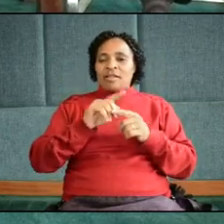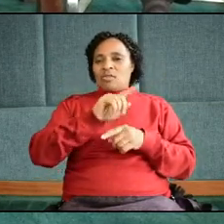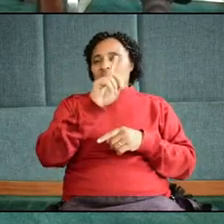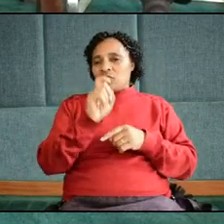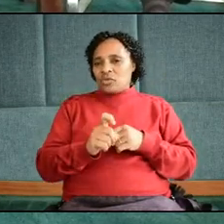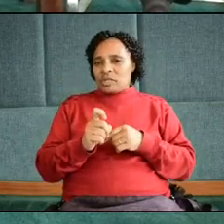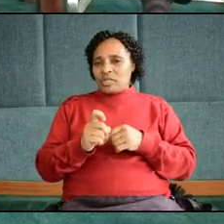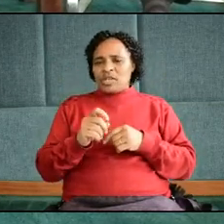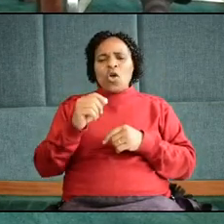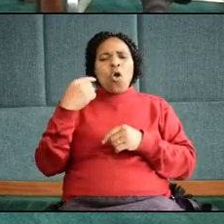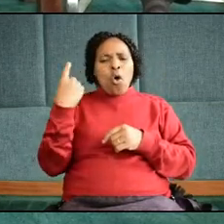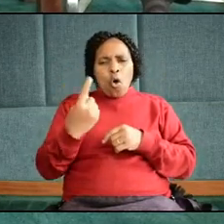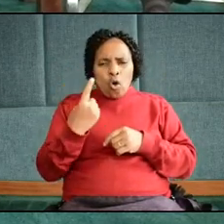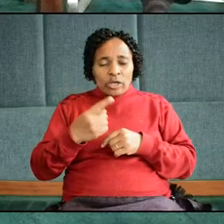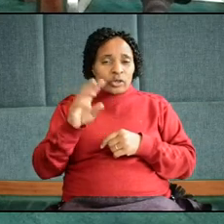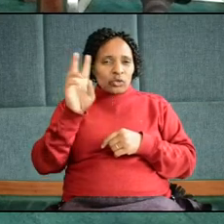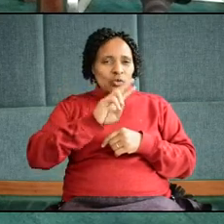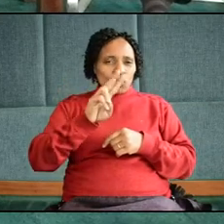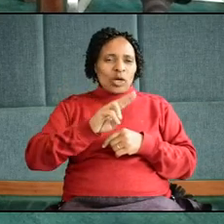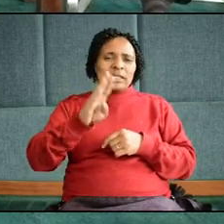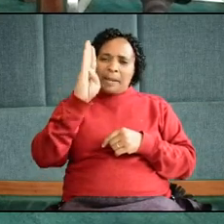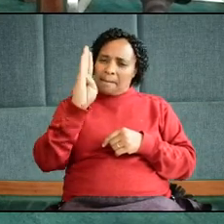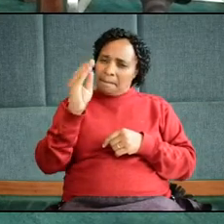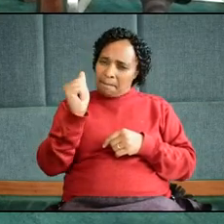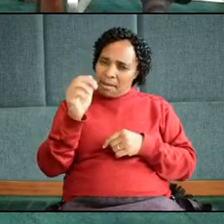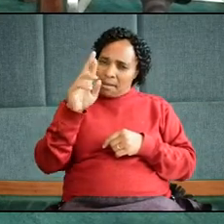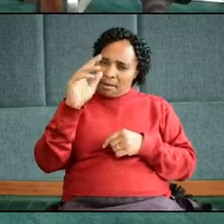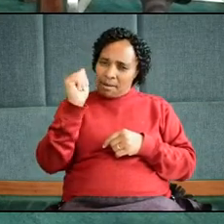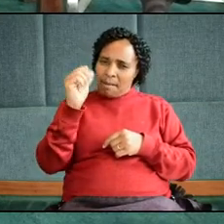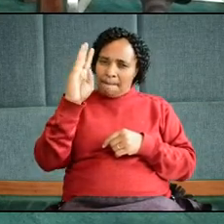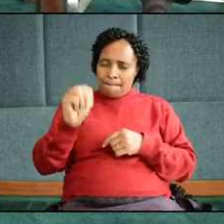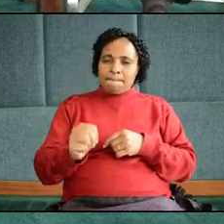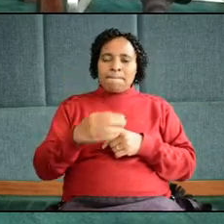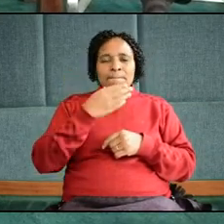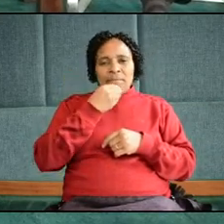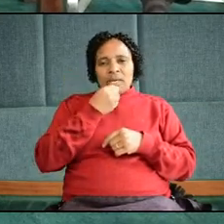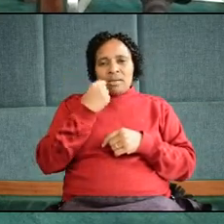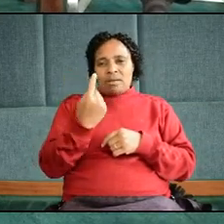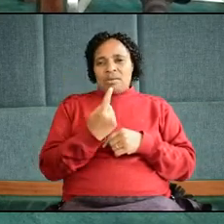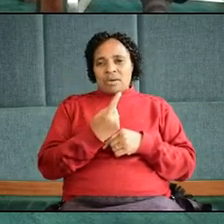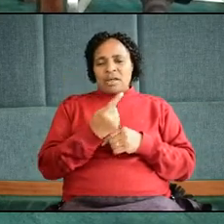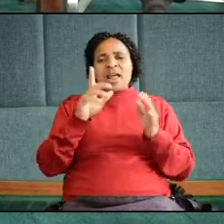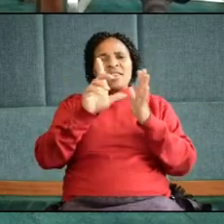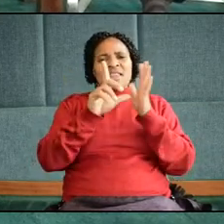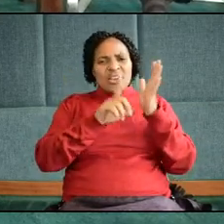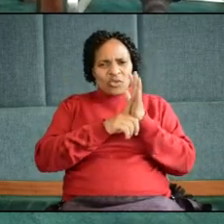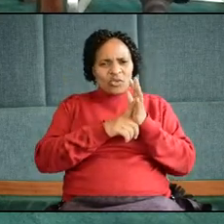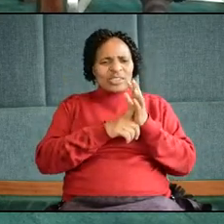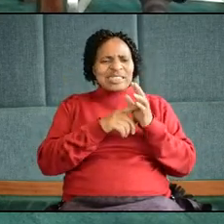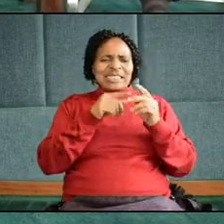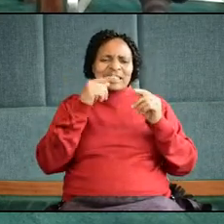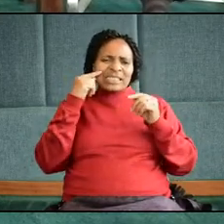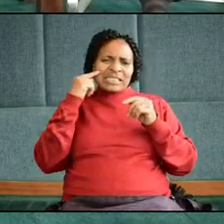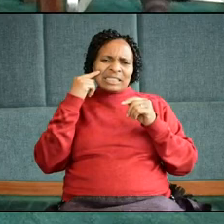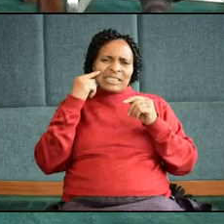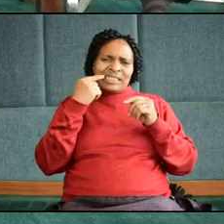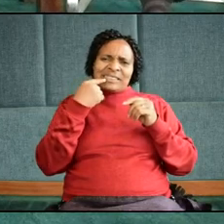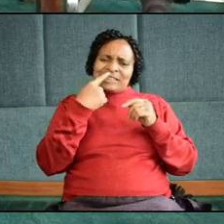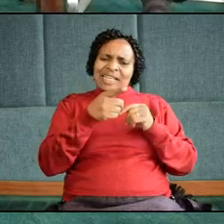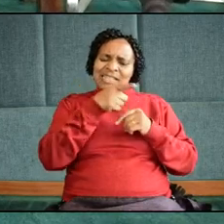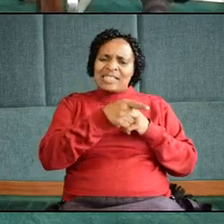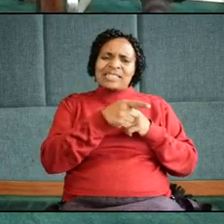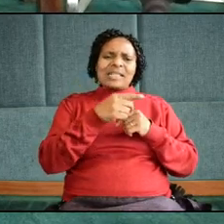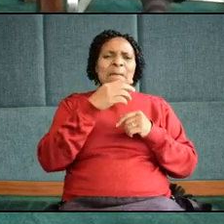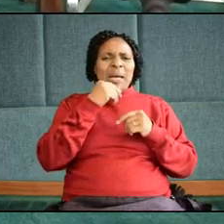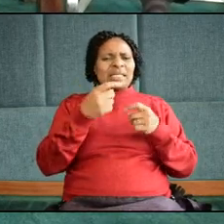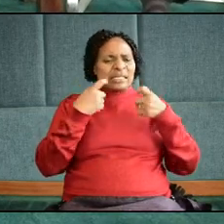thing is, we now need to look at Balaam, the man. Mm-hmm. So, of course, the lesson paints him as this wicked sort of